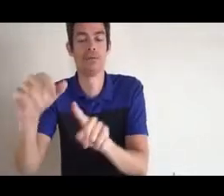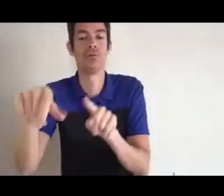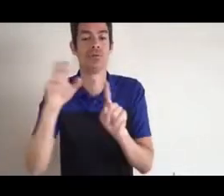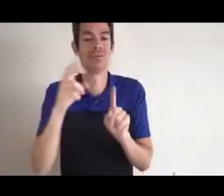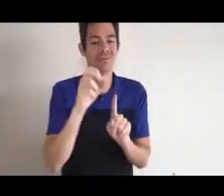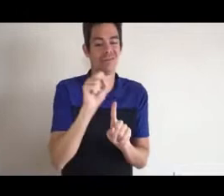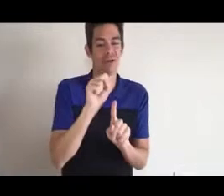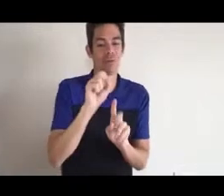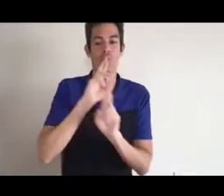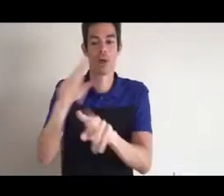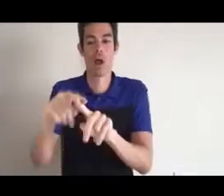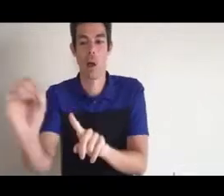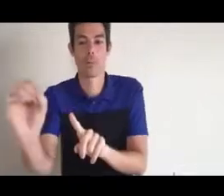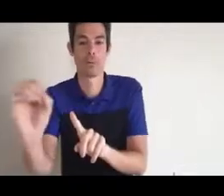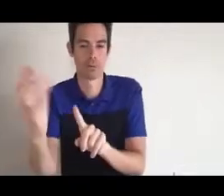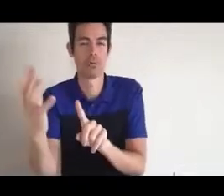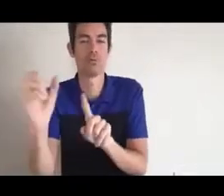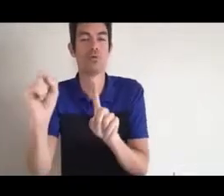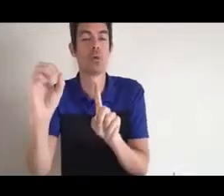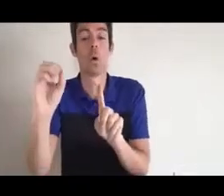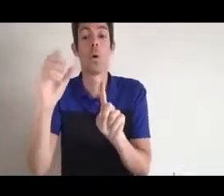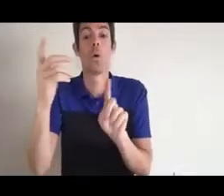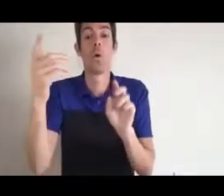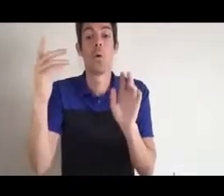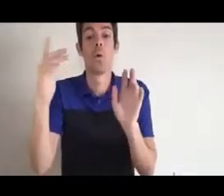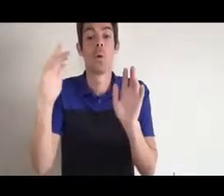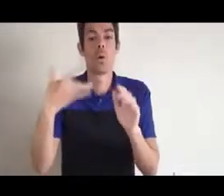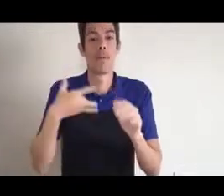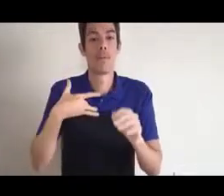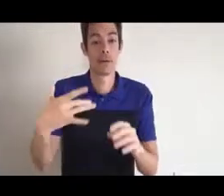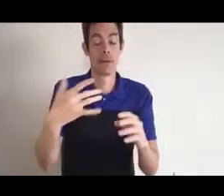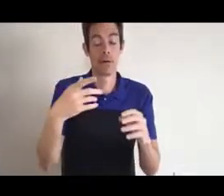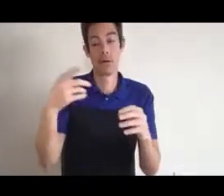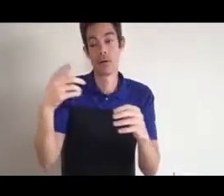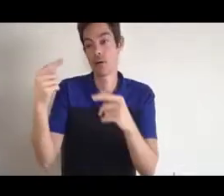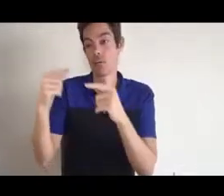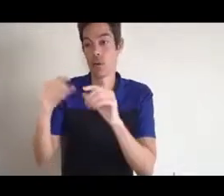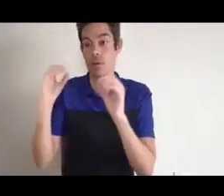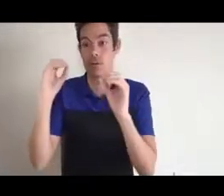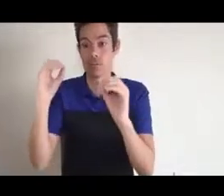to an object. So the subject reacts to an object.